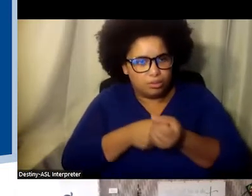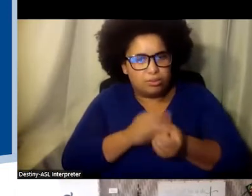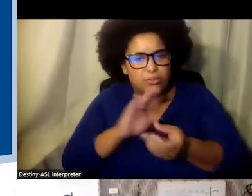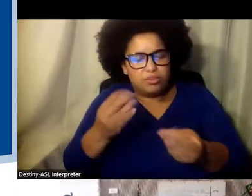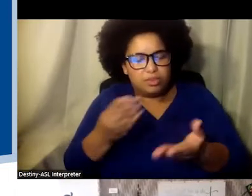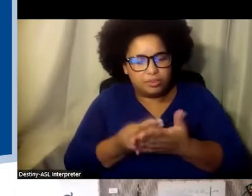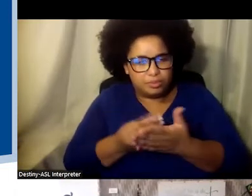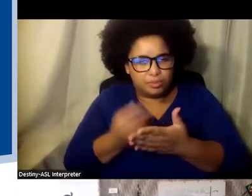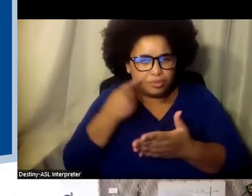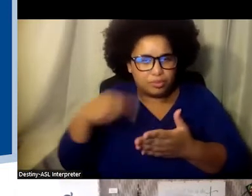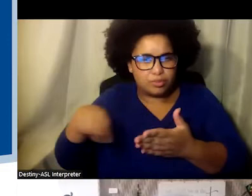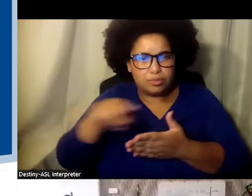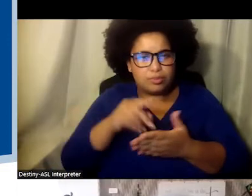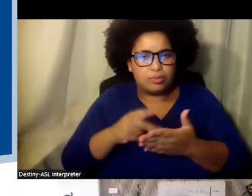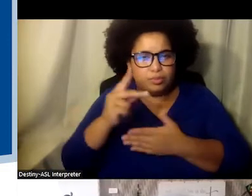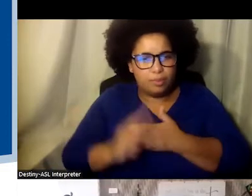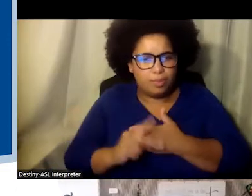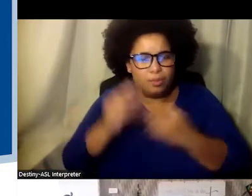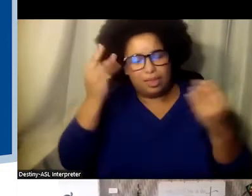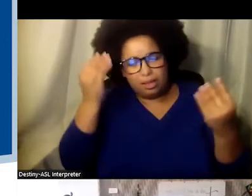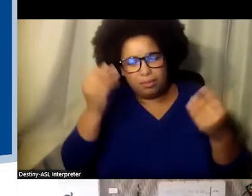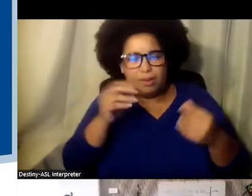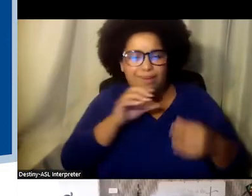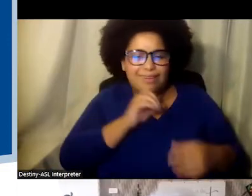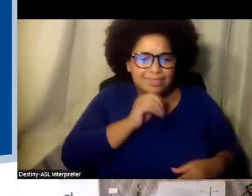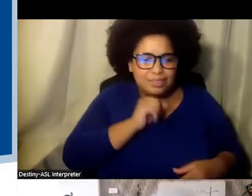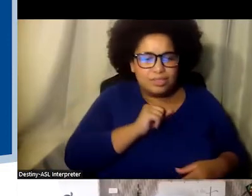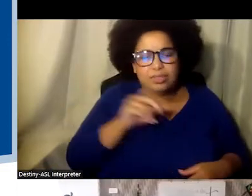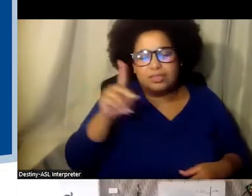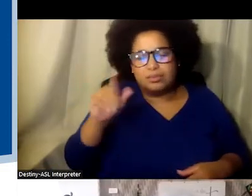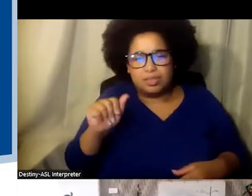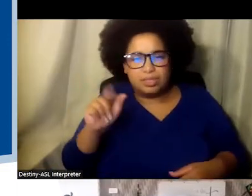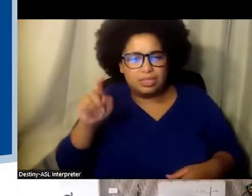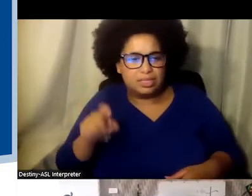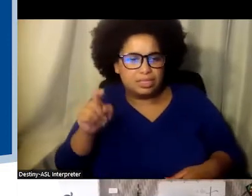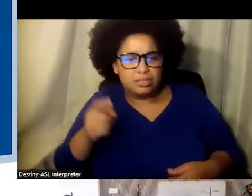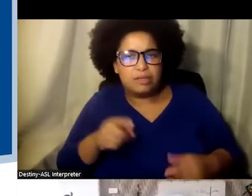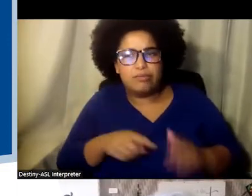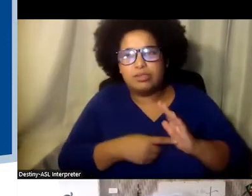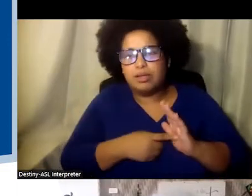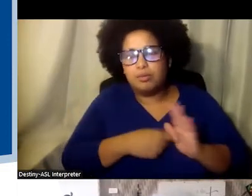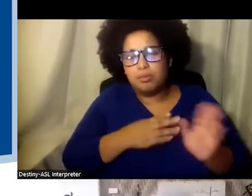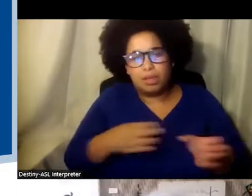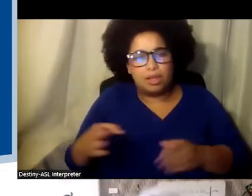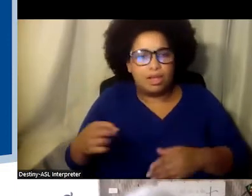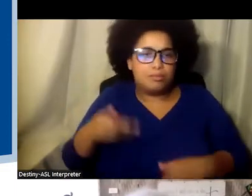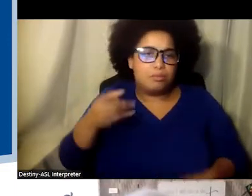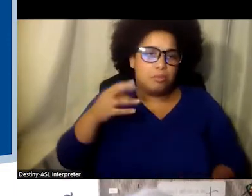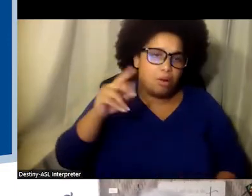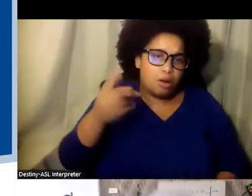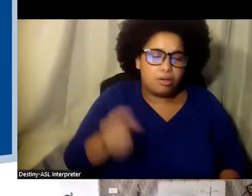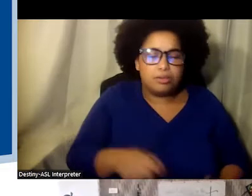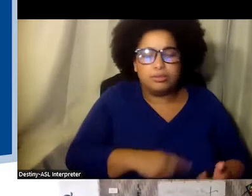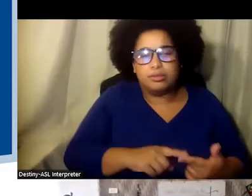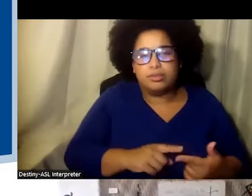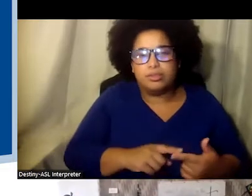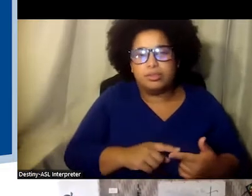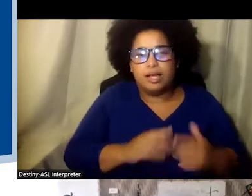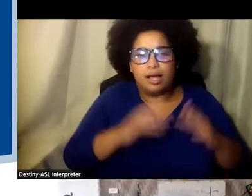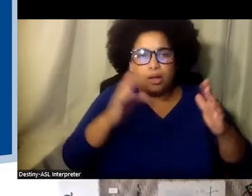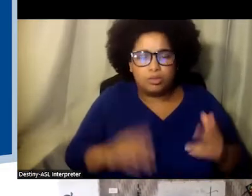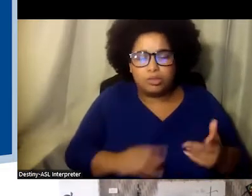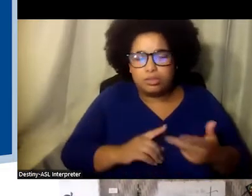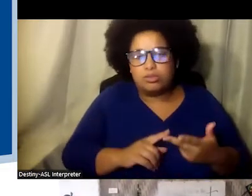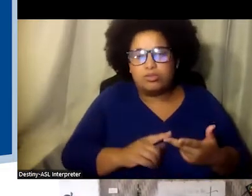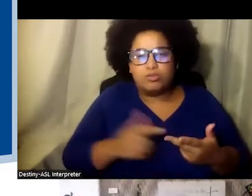thinking about aging and disability needs when we plan things like parks, housing, healthcare systems,